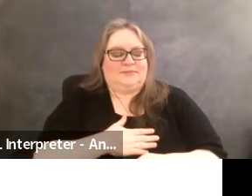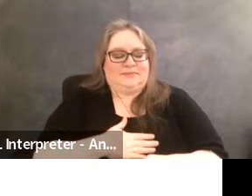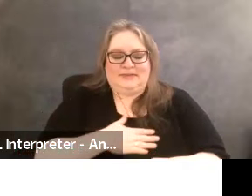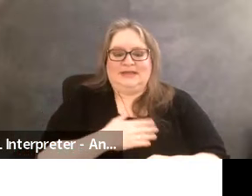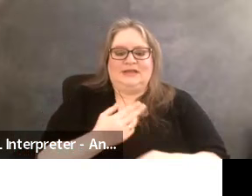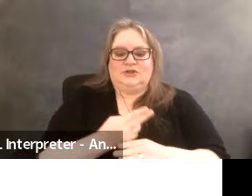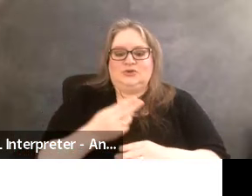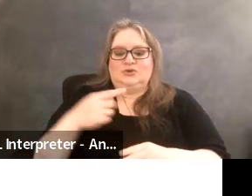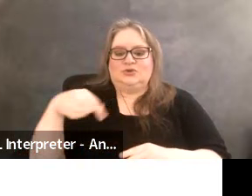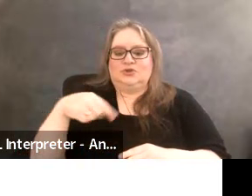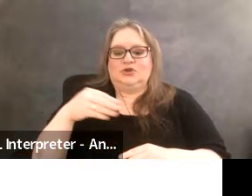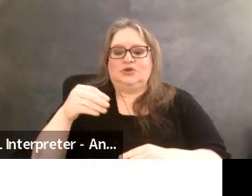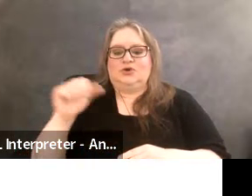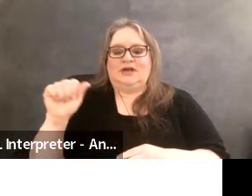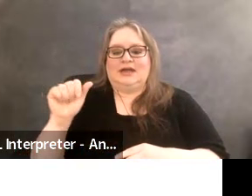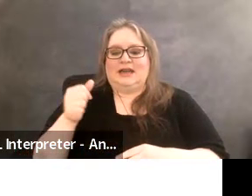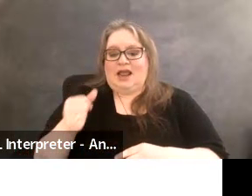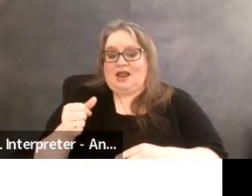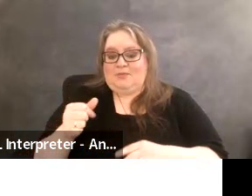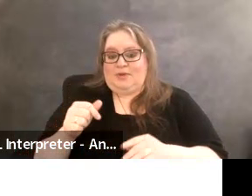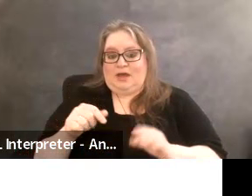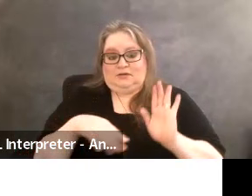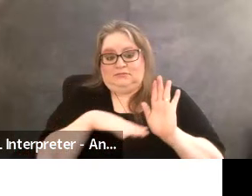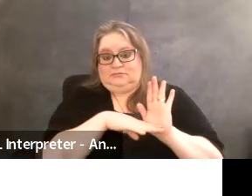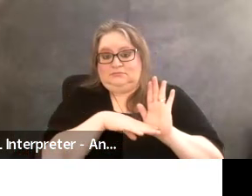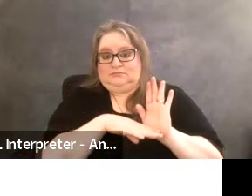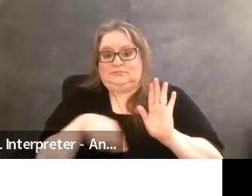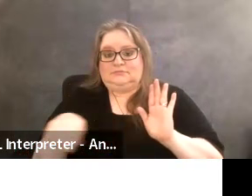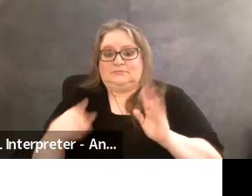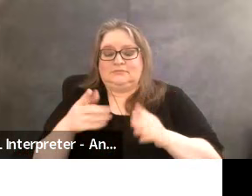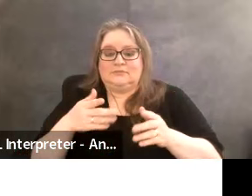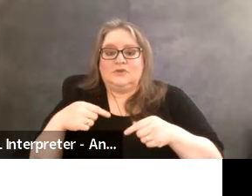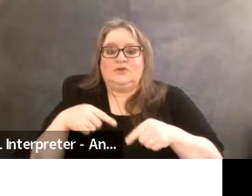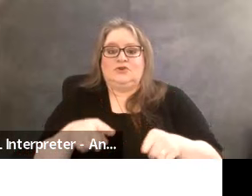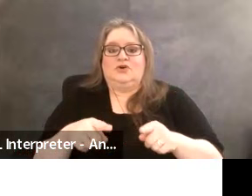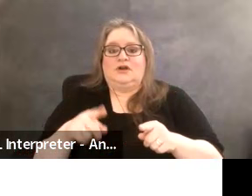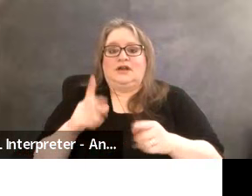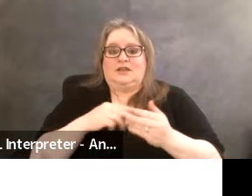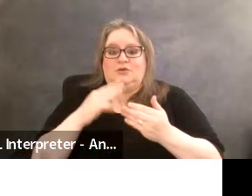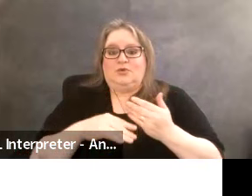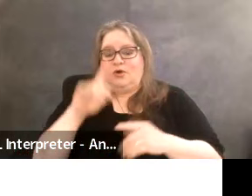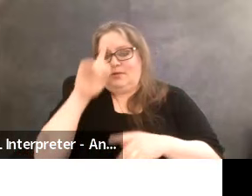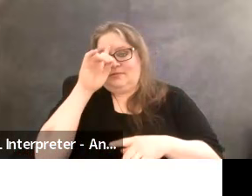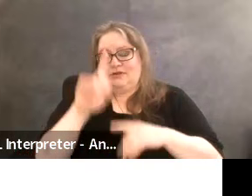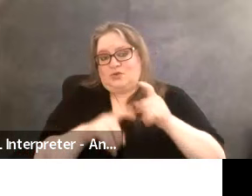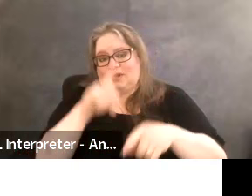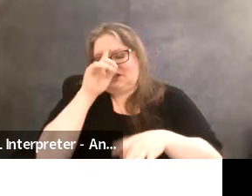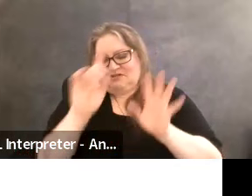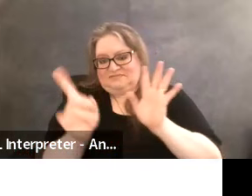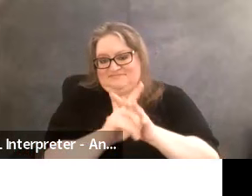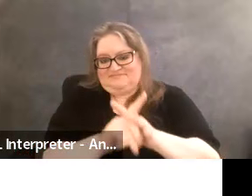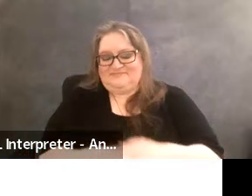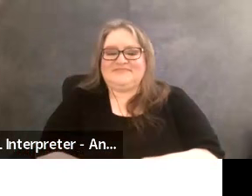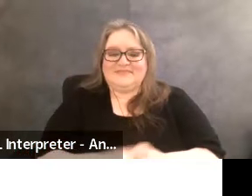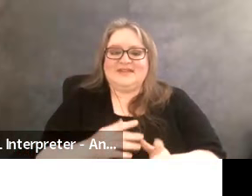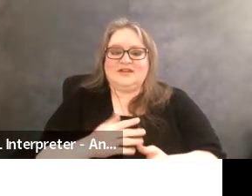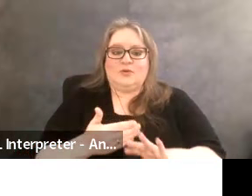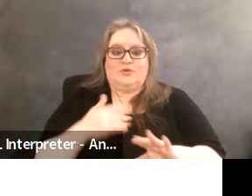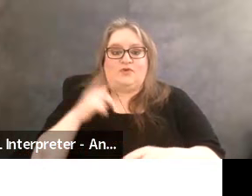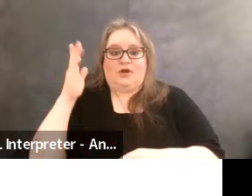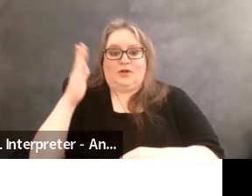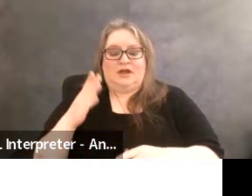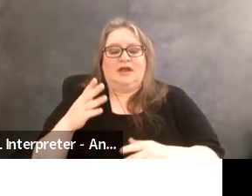Q&A button at the chat throughout the program as questions come to mind. So before we get into presentations,